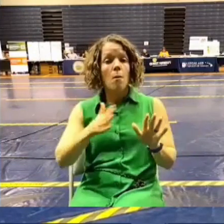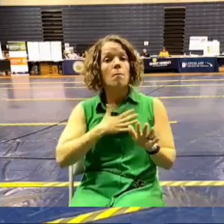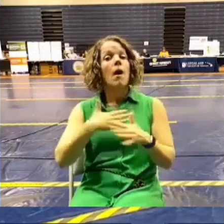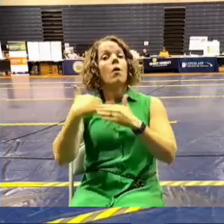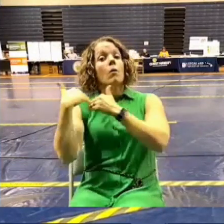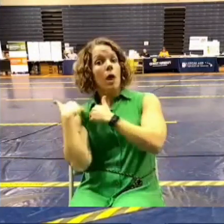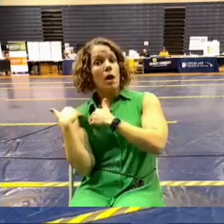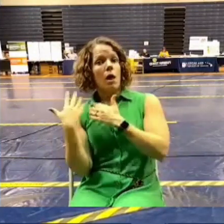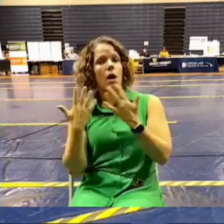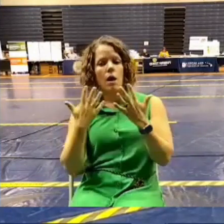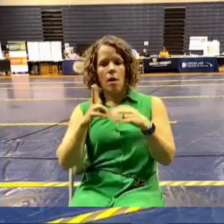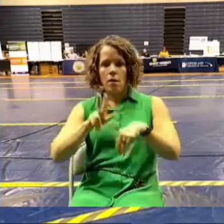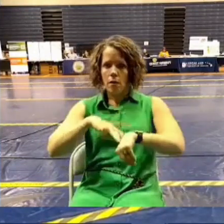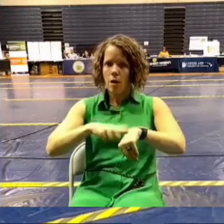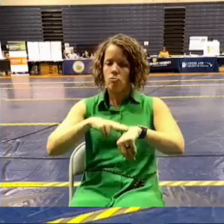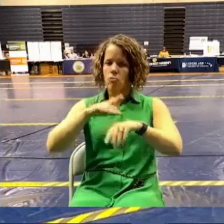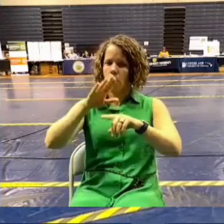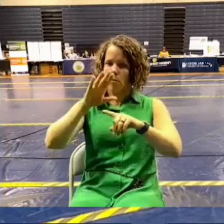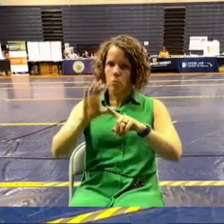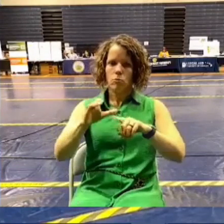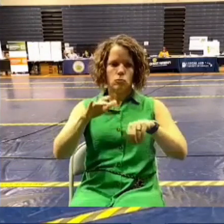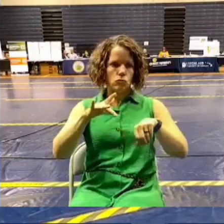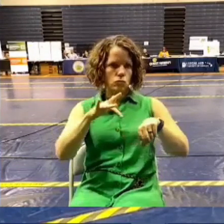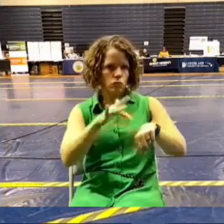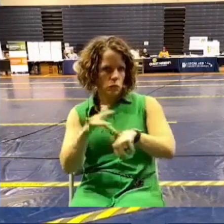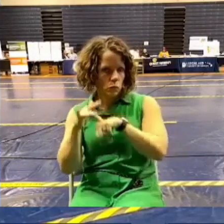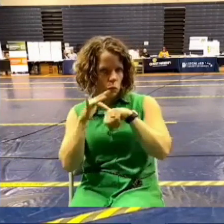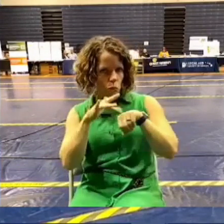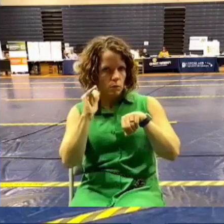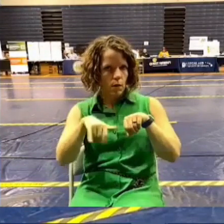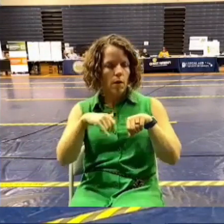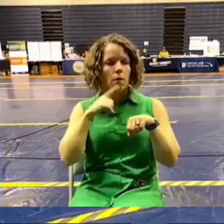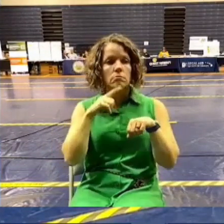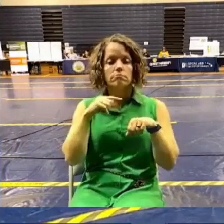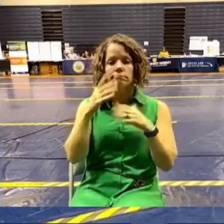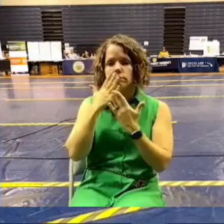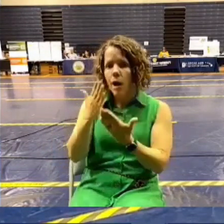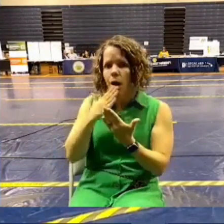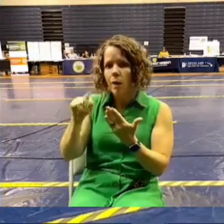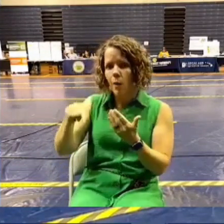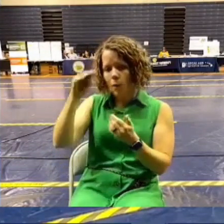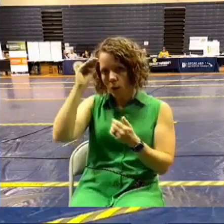Natural Culture Resources. And so to mahalo to the county. Within this group, we meet